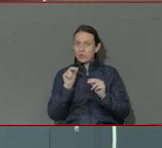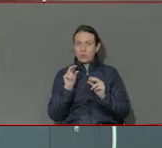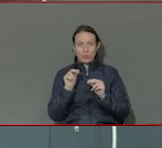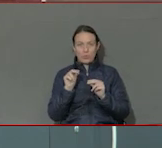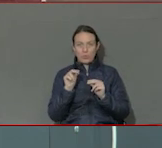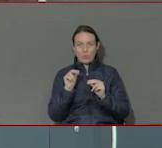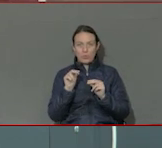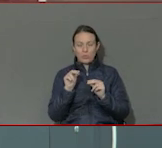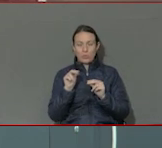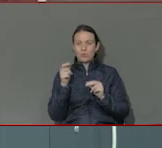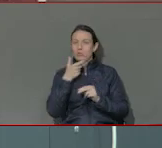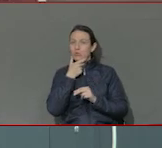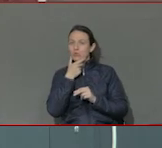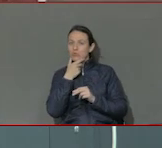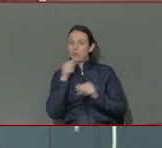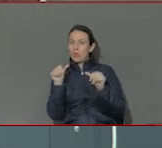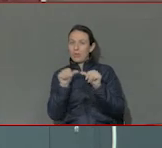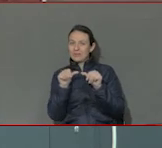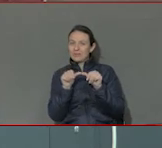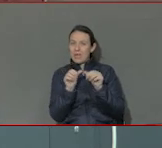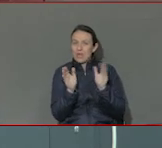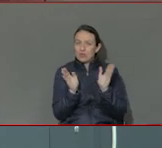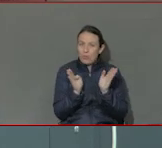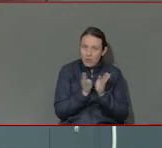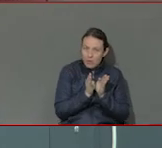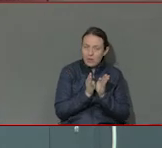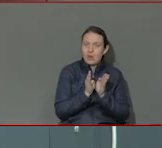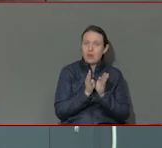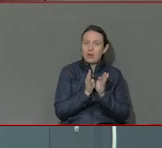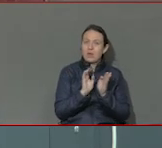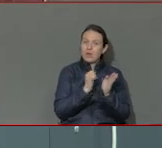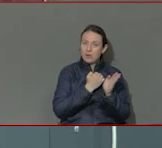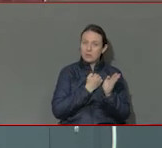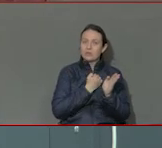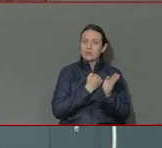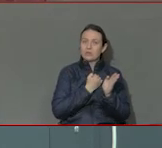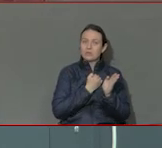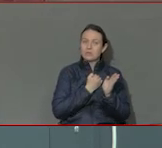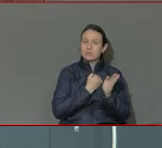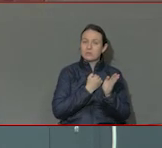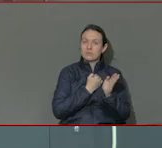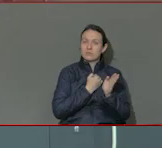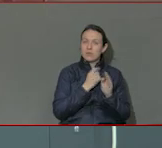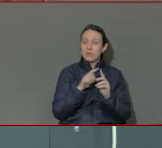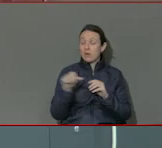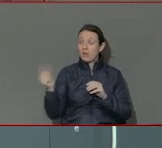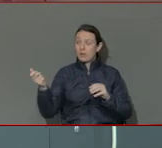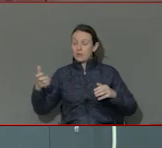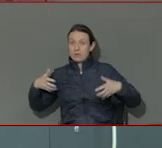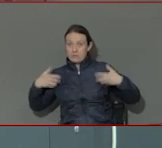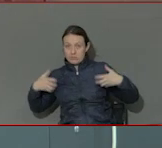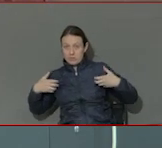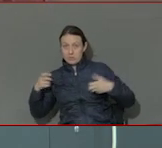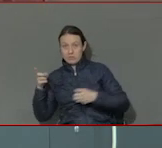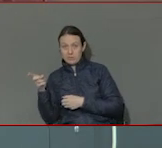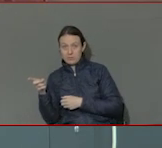jaw size, because our jaws are less protruding. But for other primates,